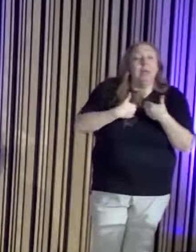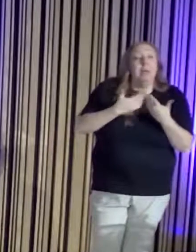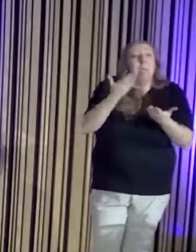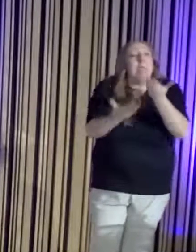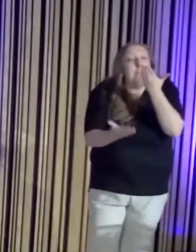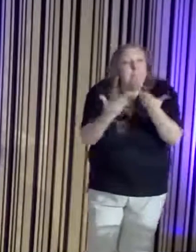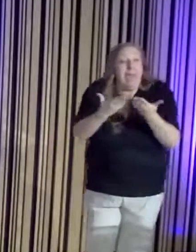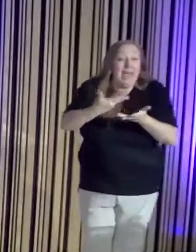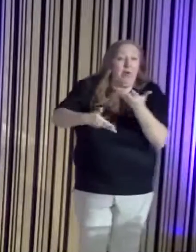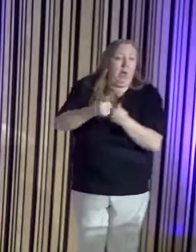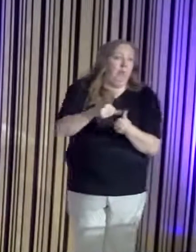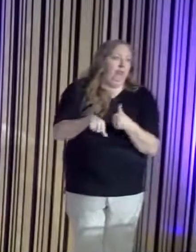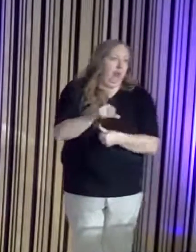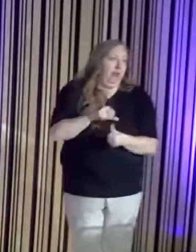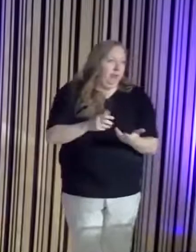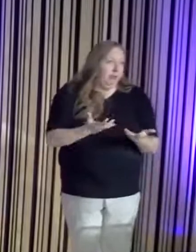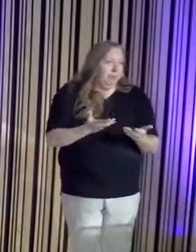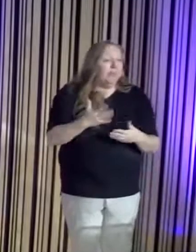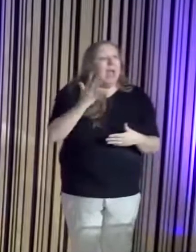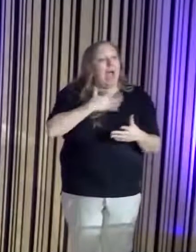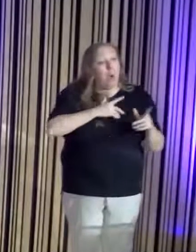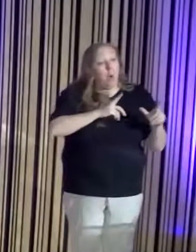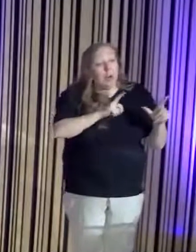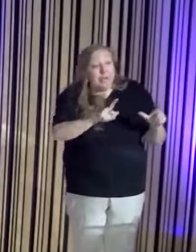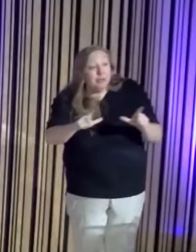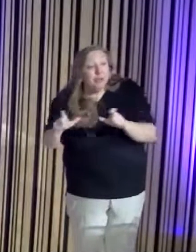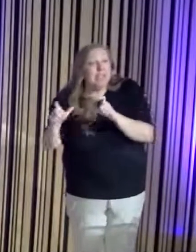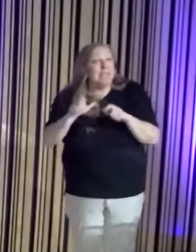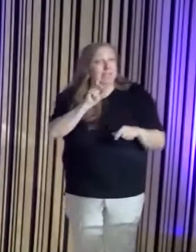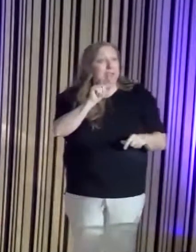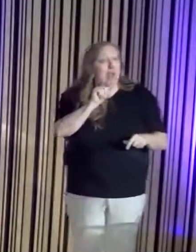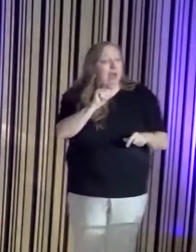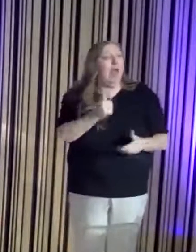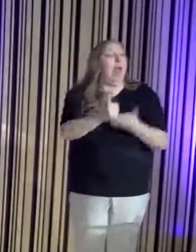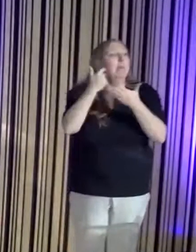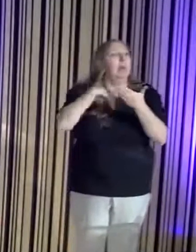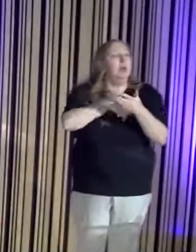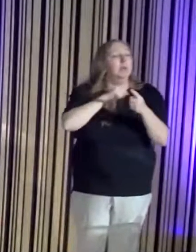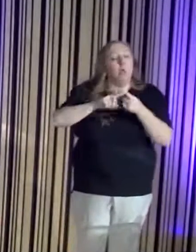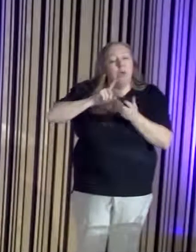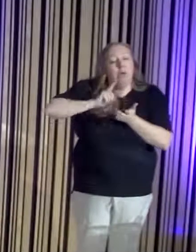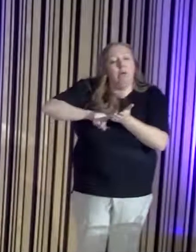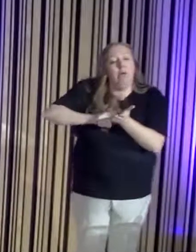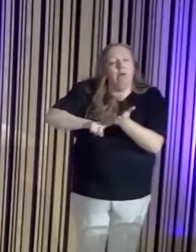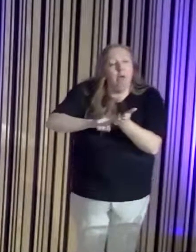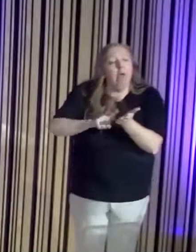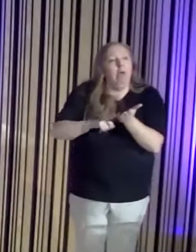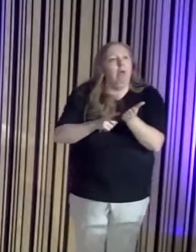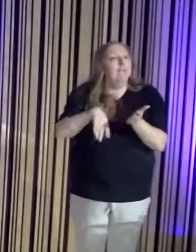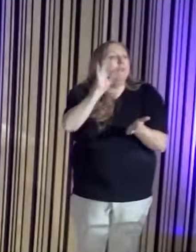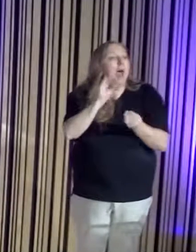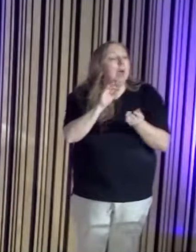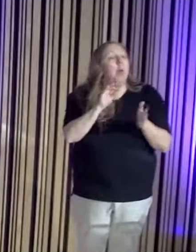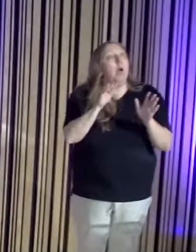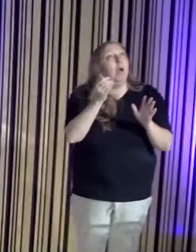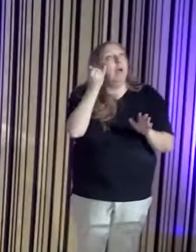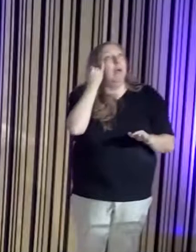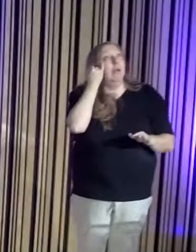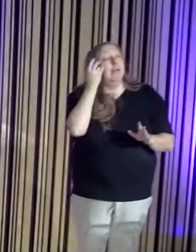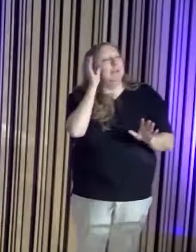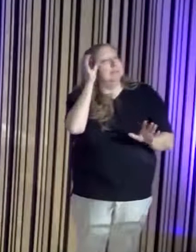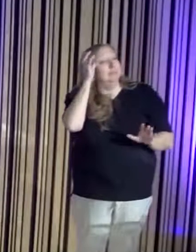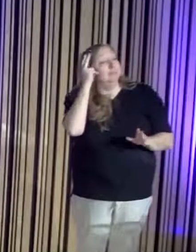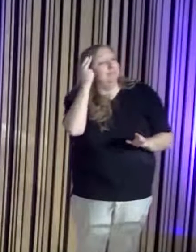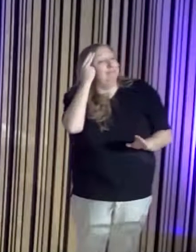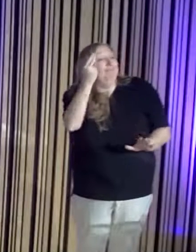And our imaging data sets, they help us to ground truth hypotheses,